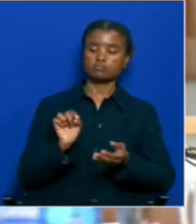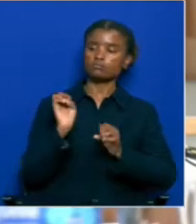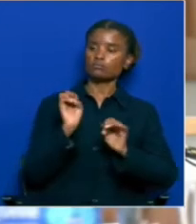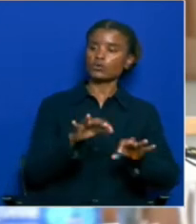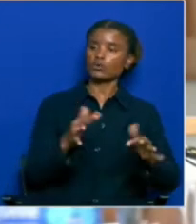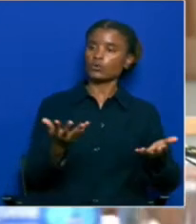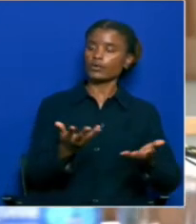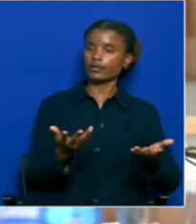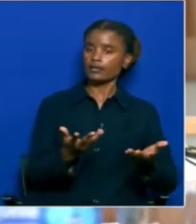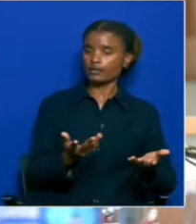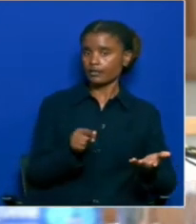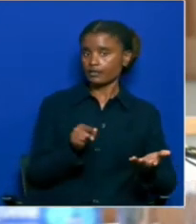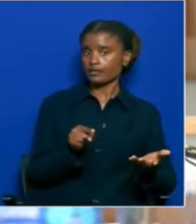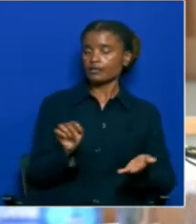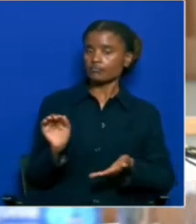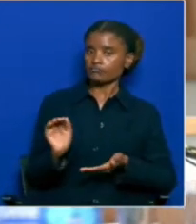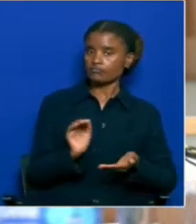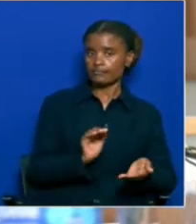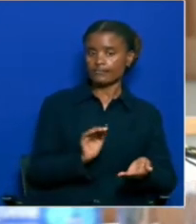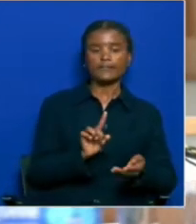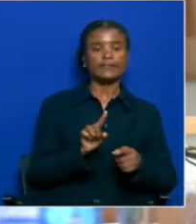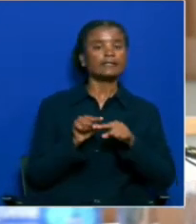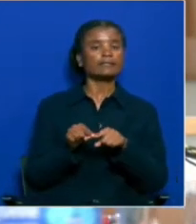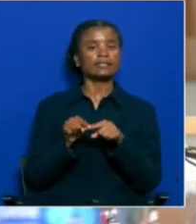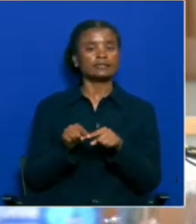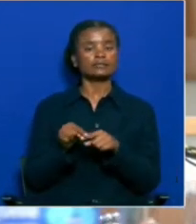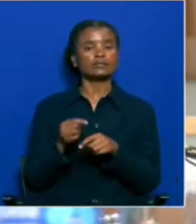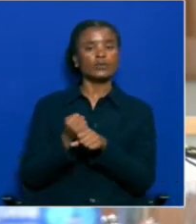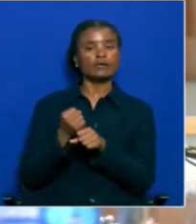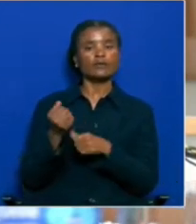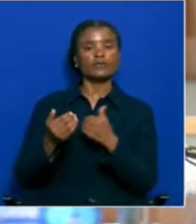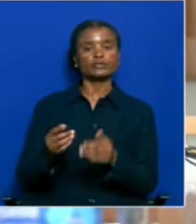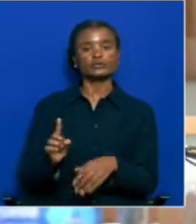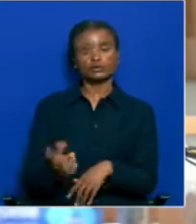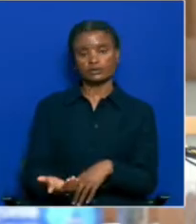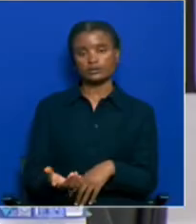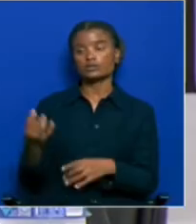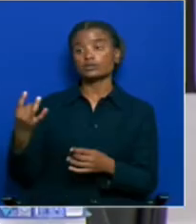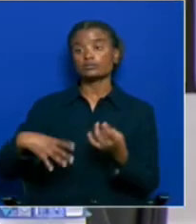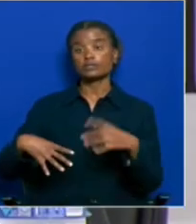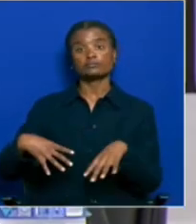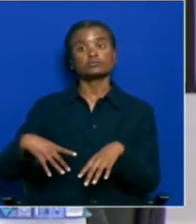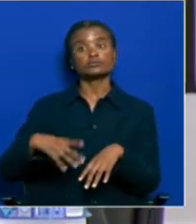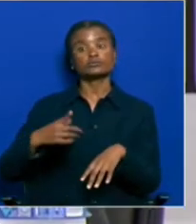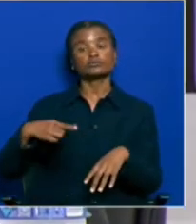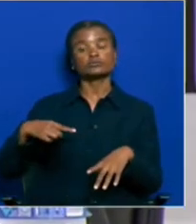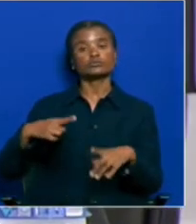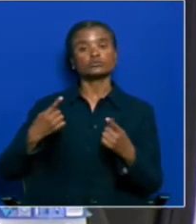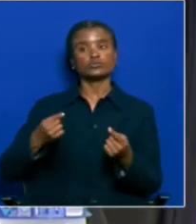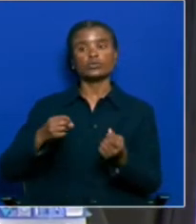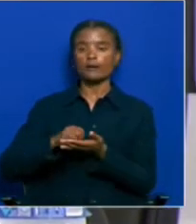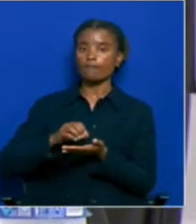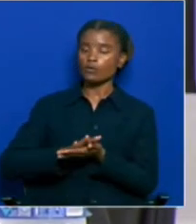confiscated? I would say it depends per operation. Sometimes you book or sometimes I can't tell.